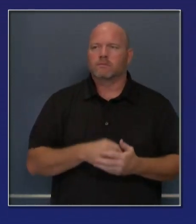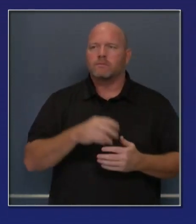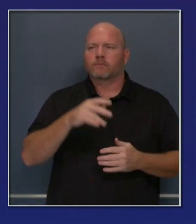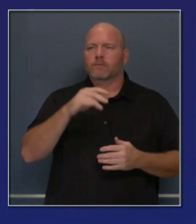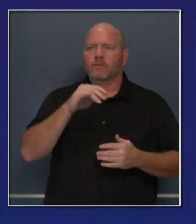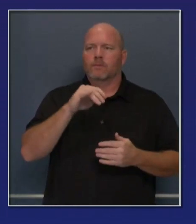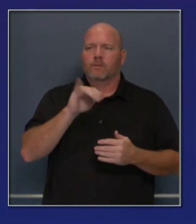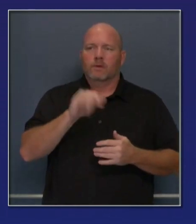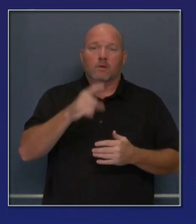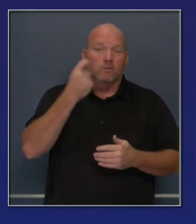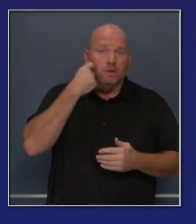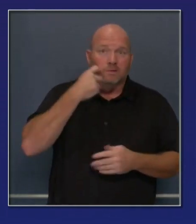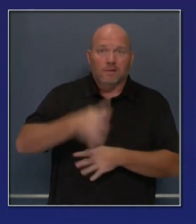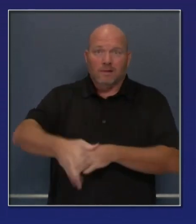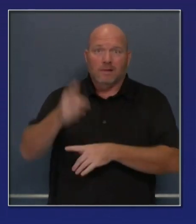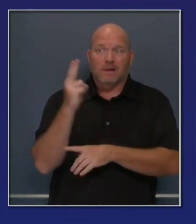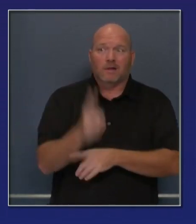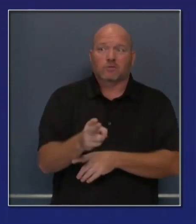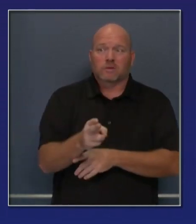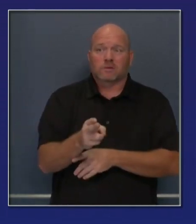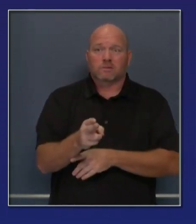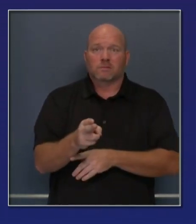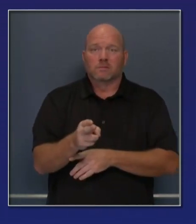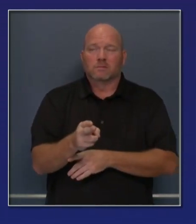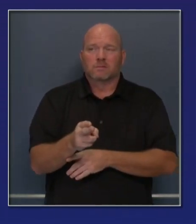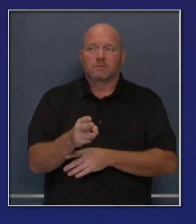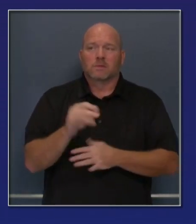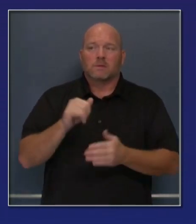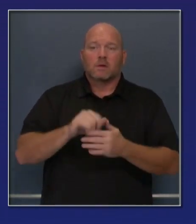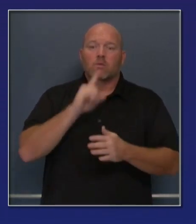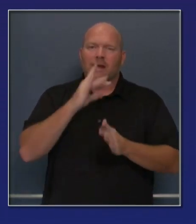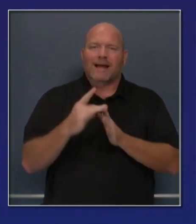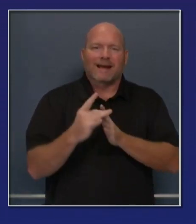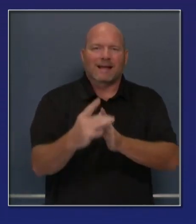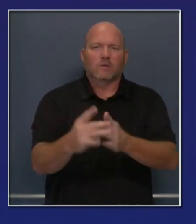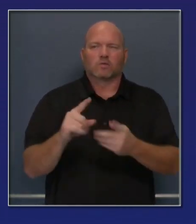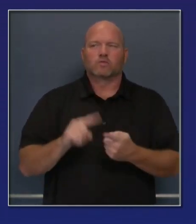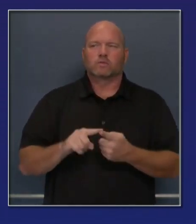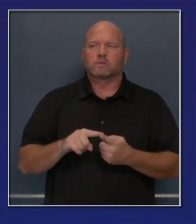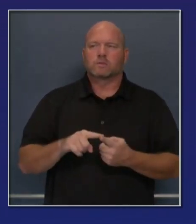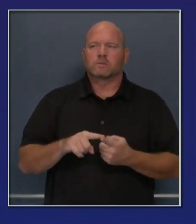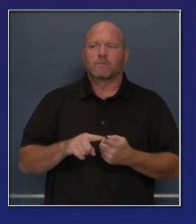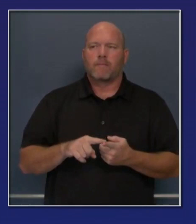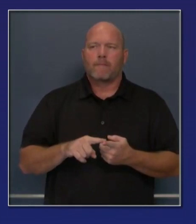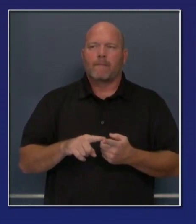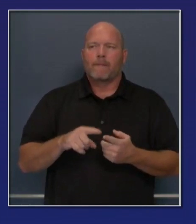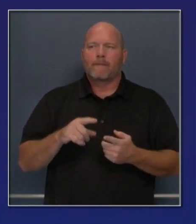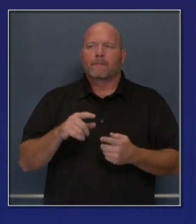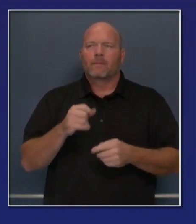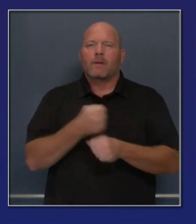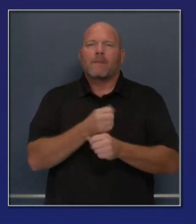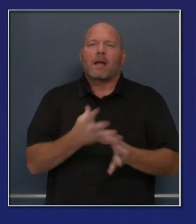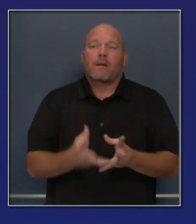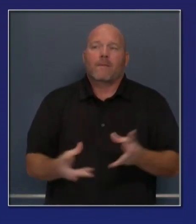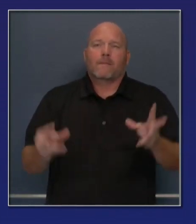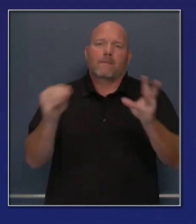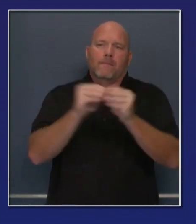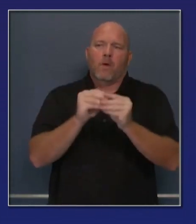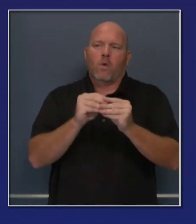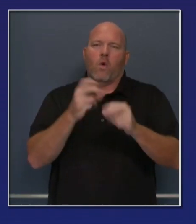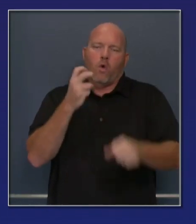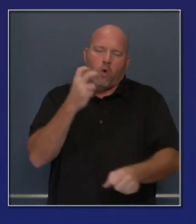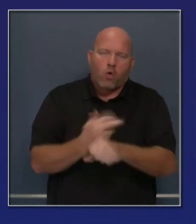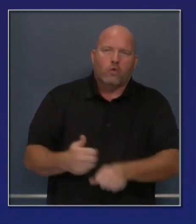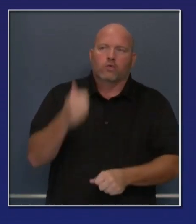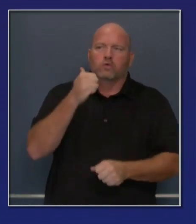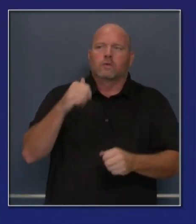recently historic and unprecedented conditions that led to conditions that make it even more challenging in and around Fresno